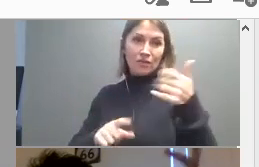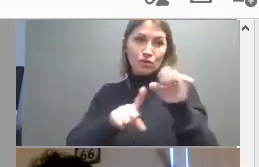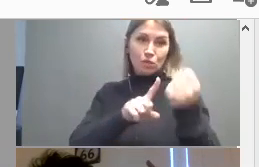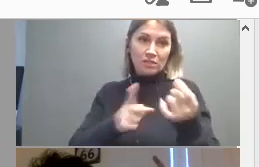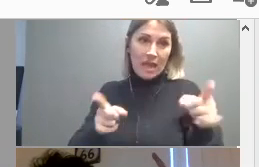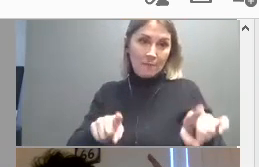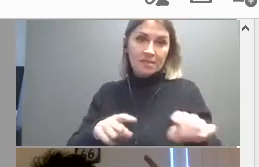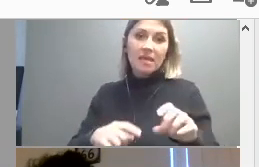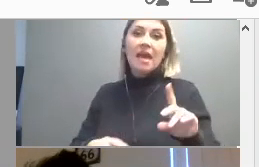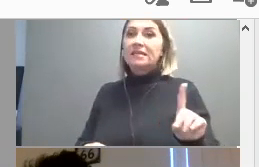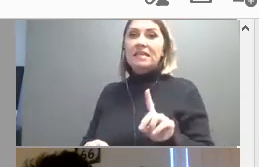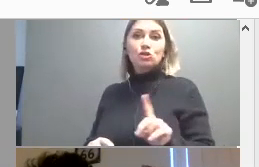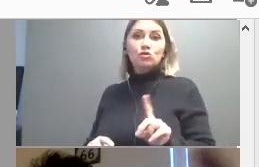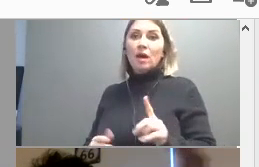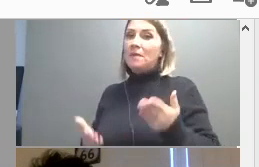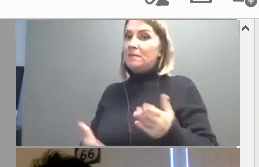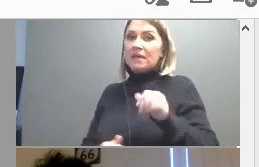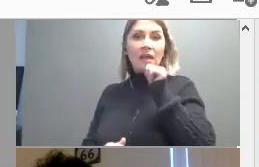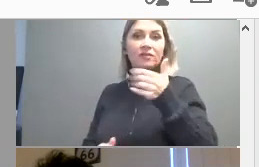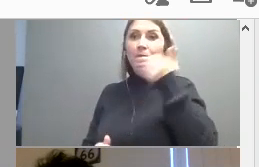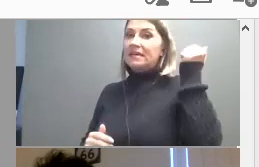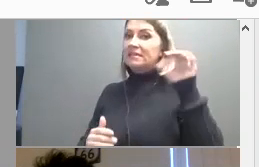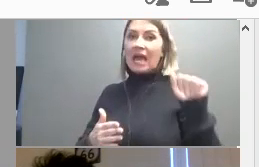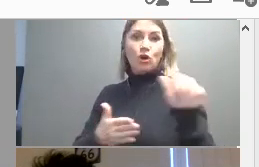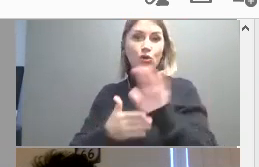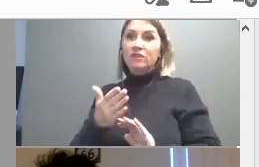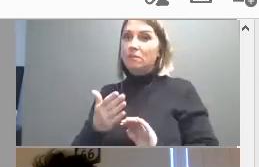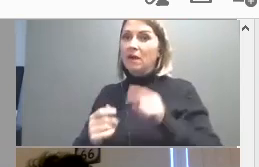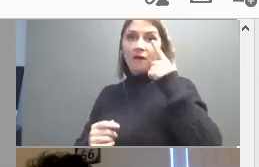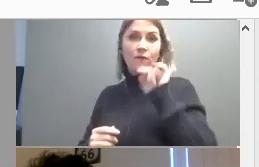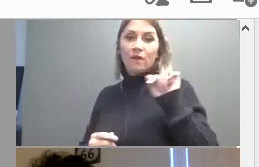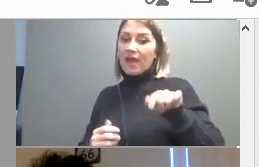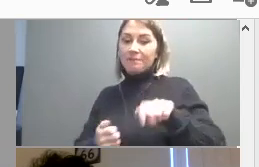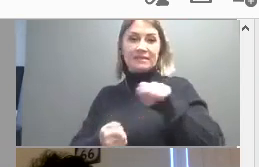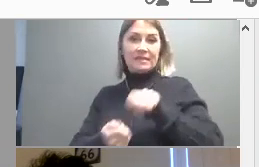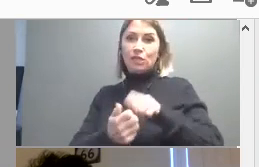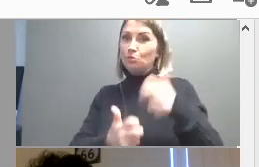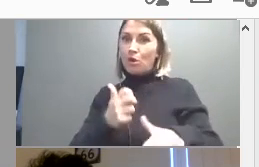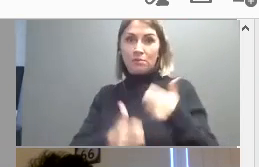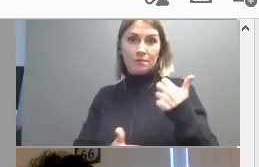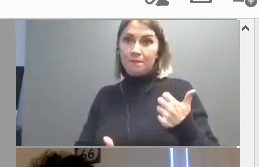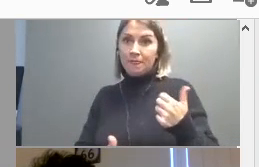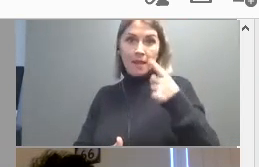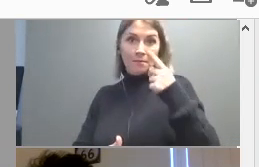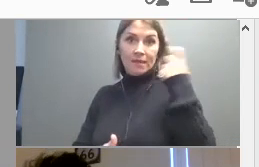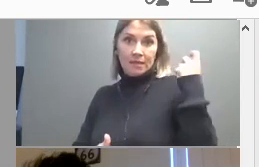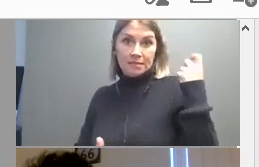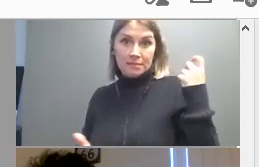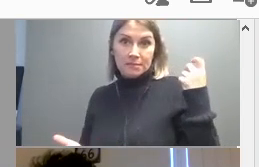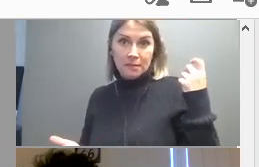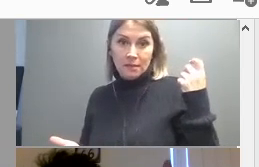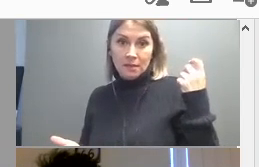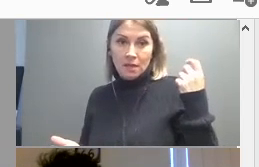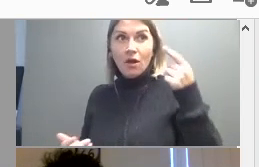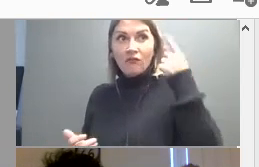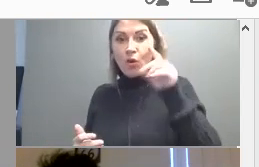And Dijkstra might not be is not the best algorithm in order for those particular problems, because in order